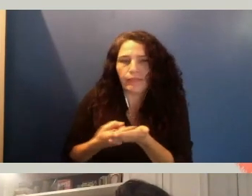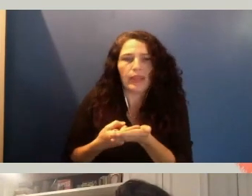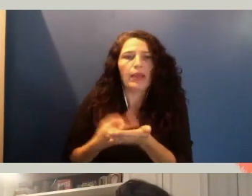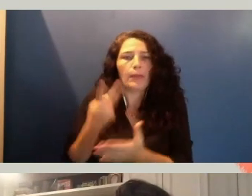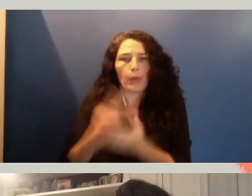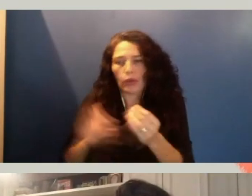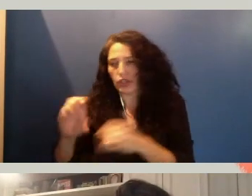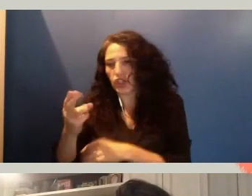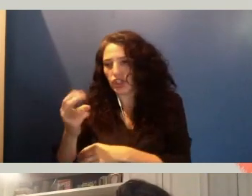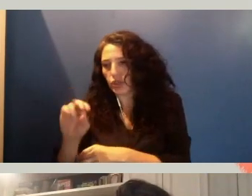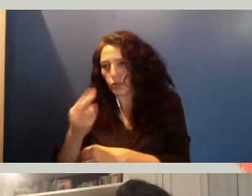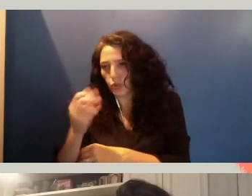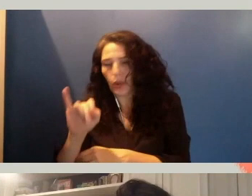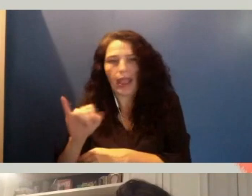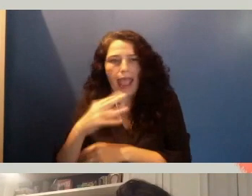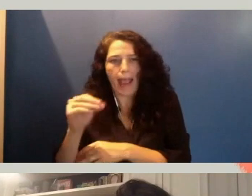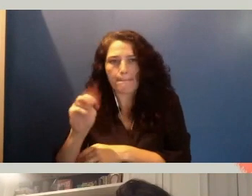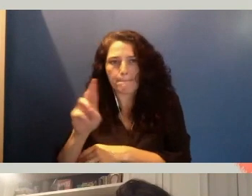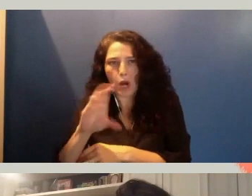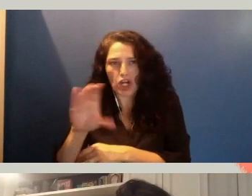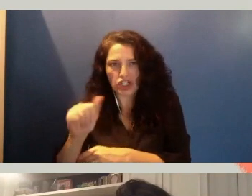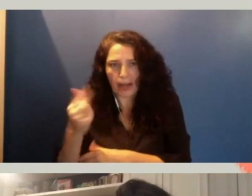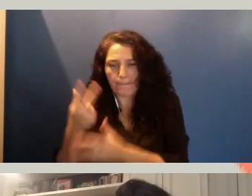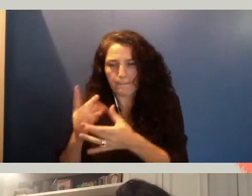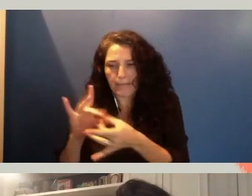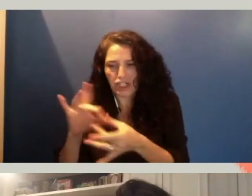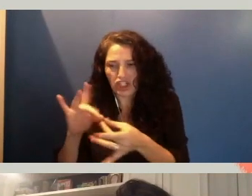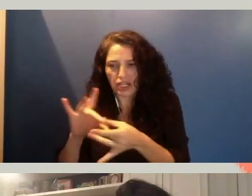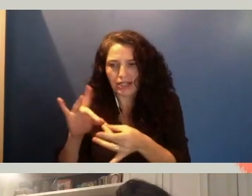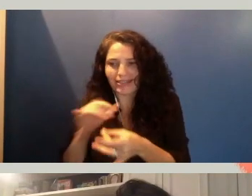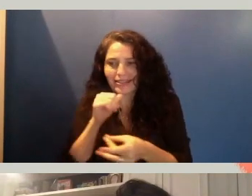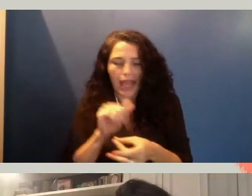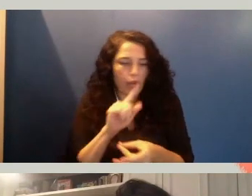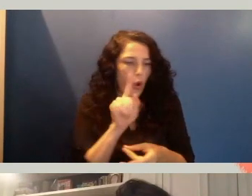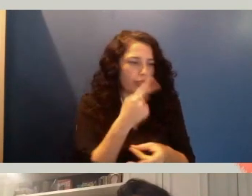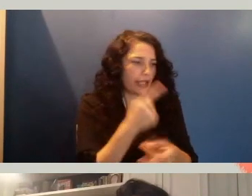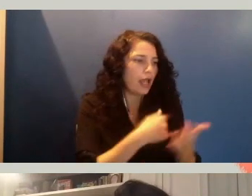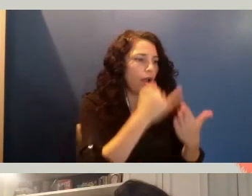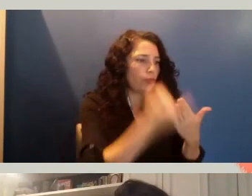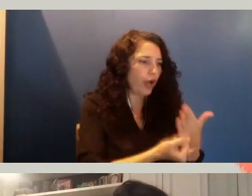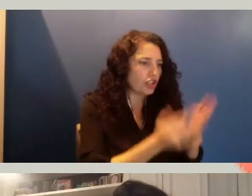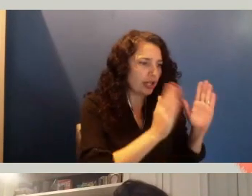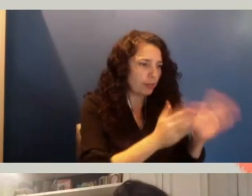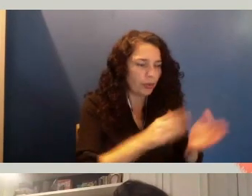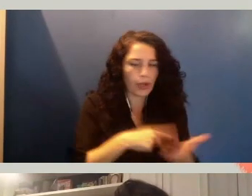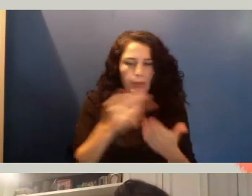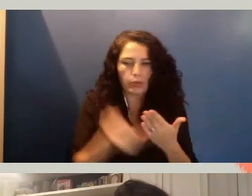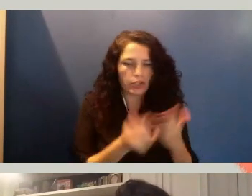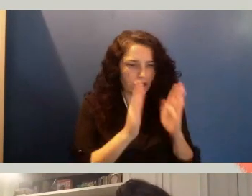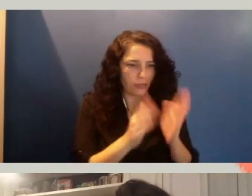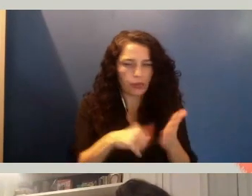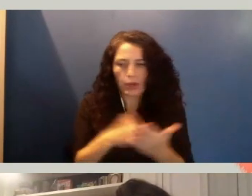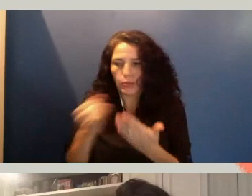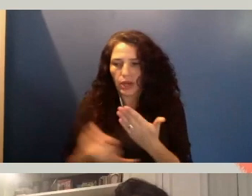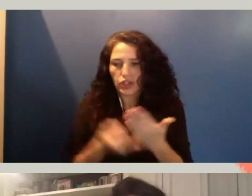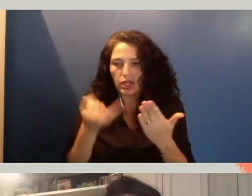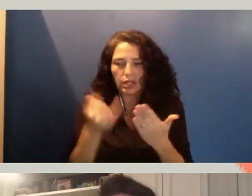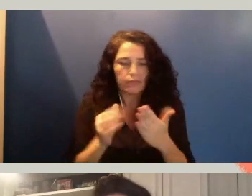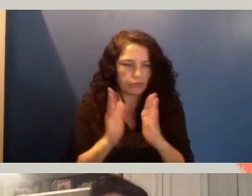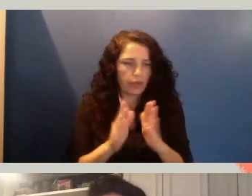earlier and to what Marcia was saying, it's that part isn't project by project. That is about having these field-wide conversations of